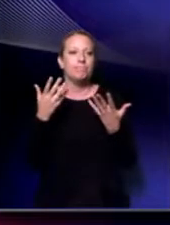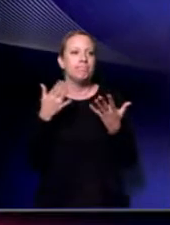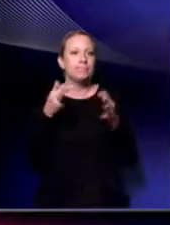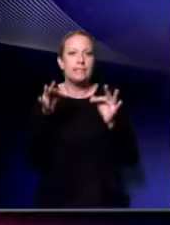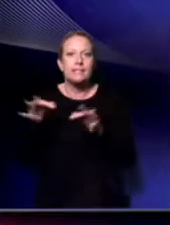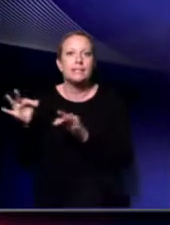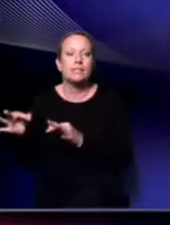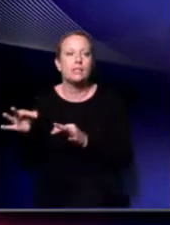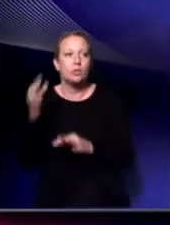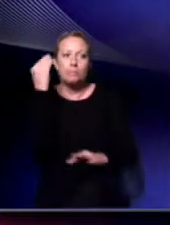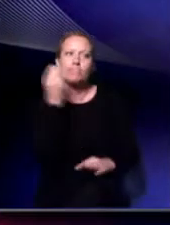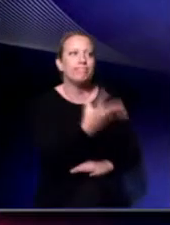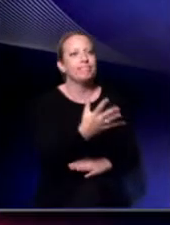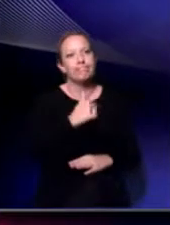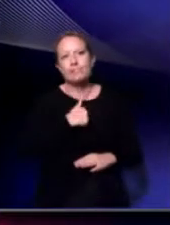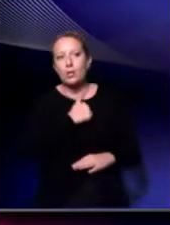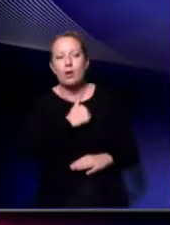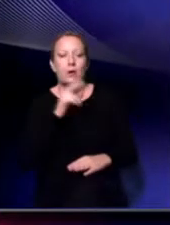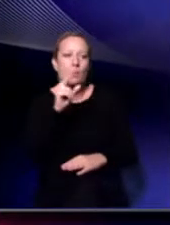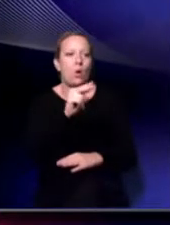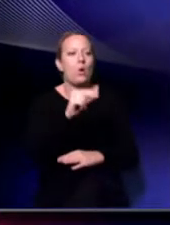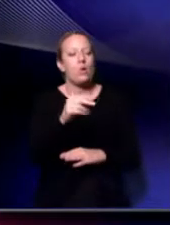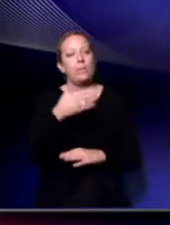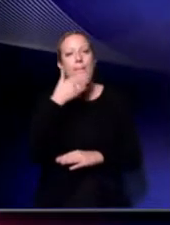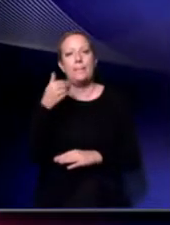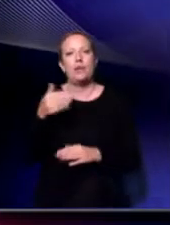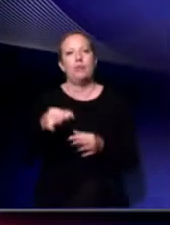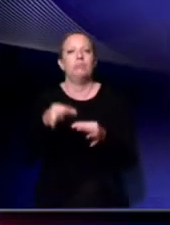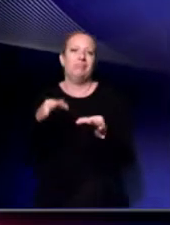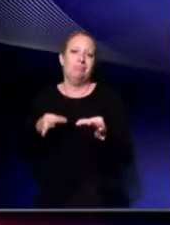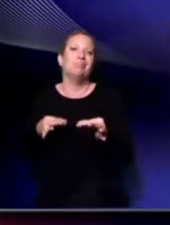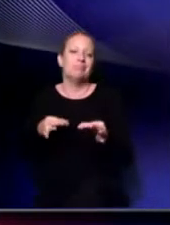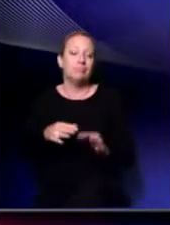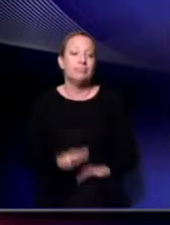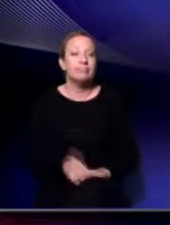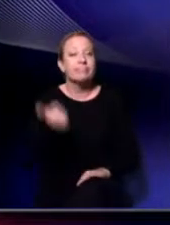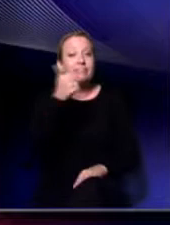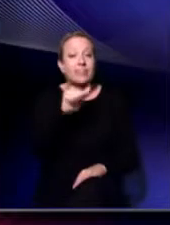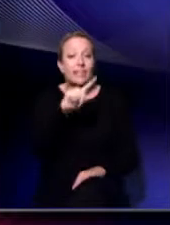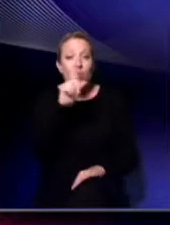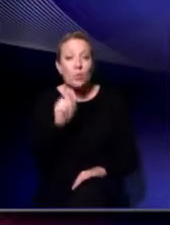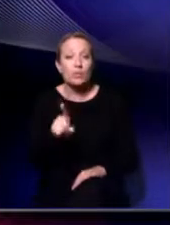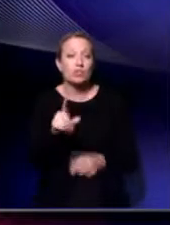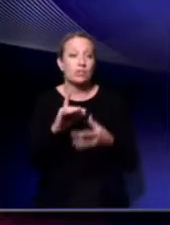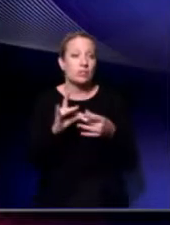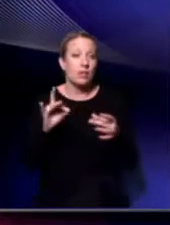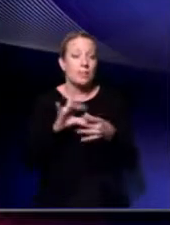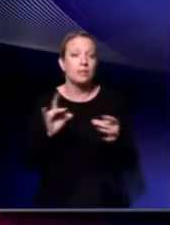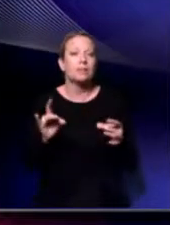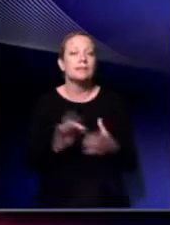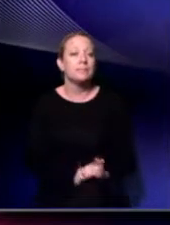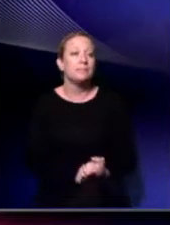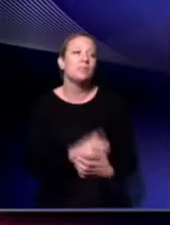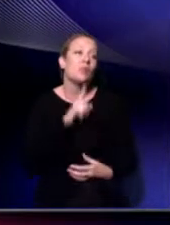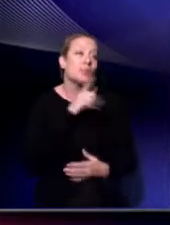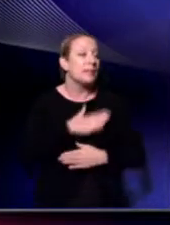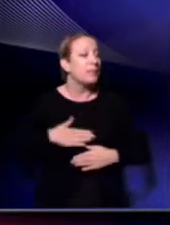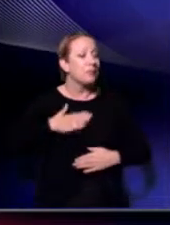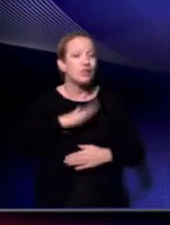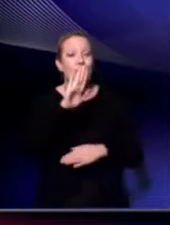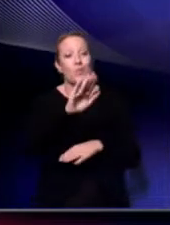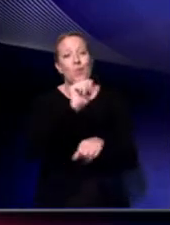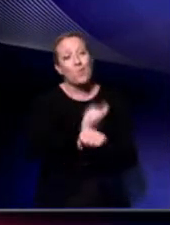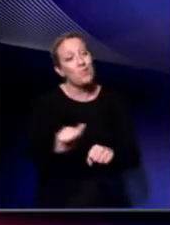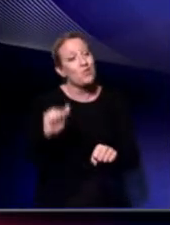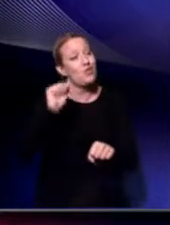decision or process that happens. Any other questions or comments? We appreciate your hard work. It